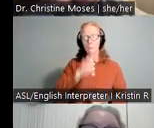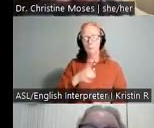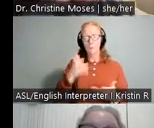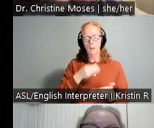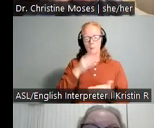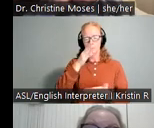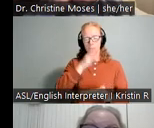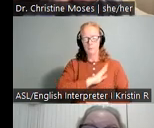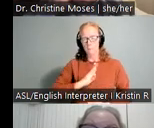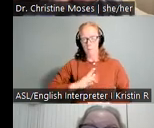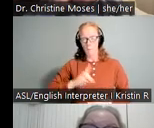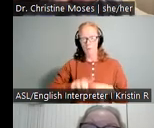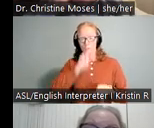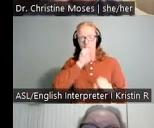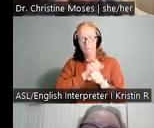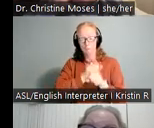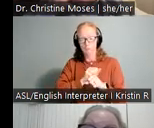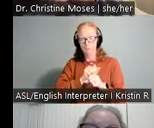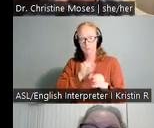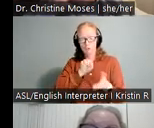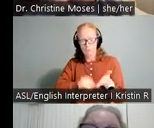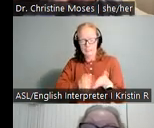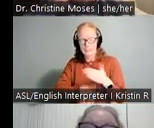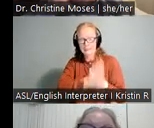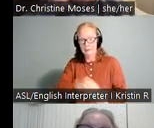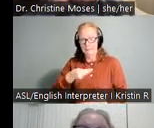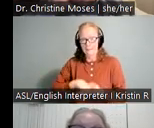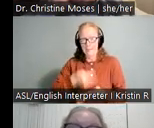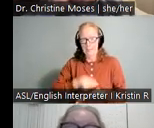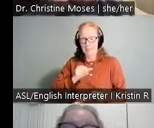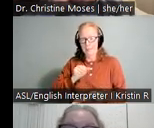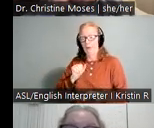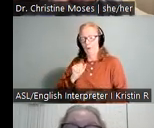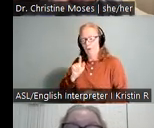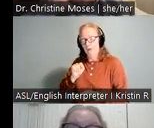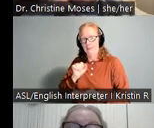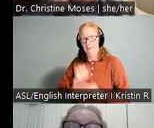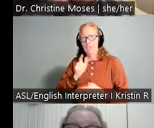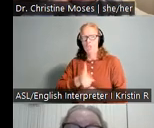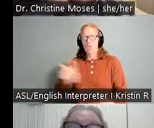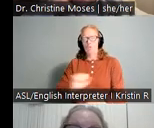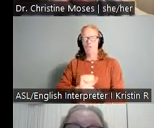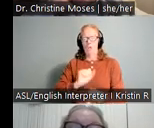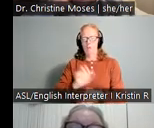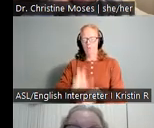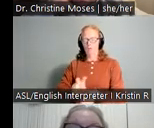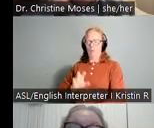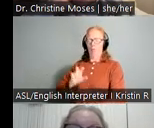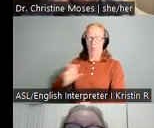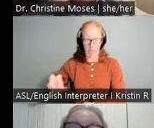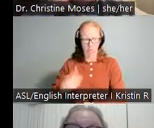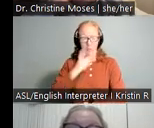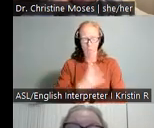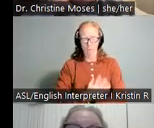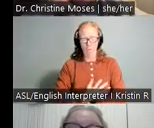to actually be performing like audits of PPB's budget, I think that's a pretty big task to be putting on them, and it's going to